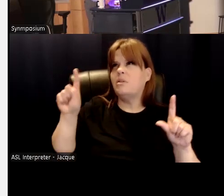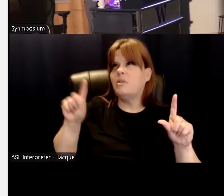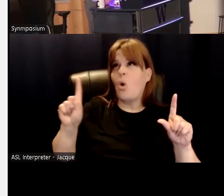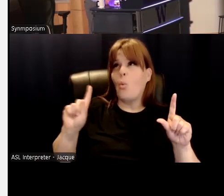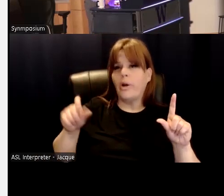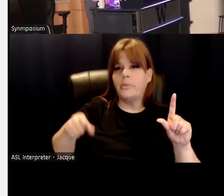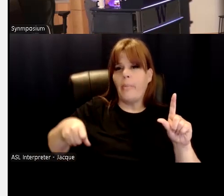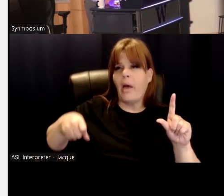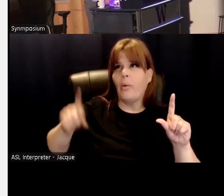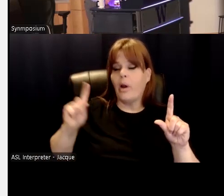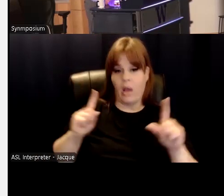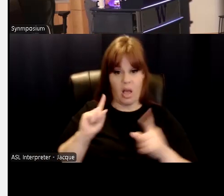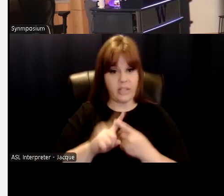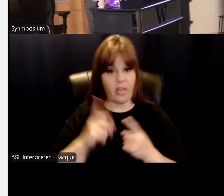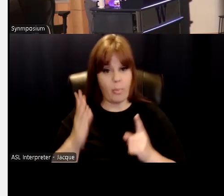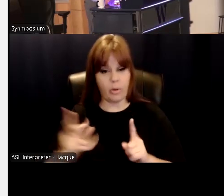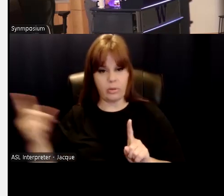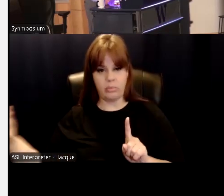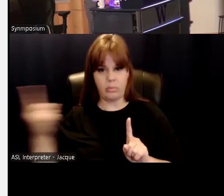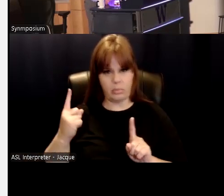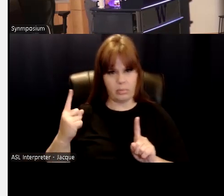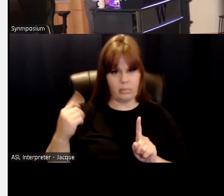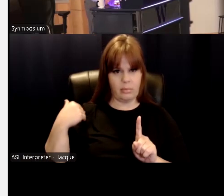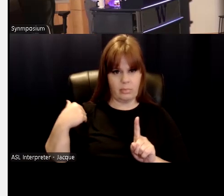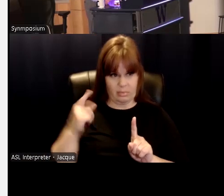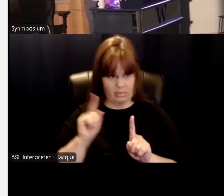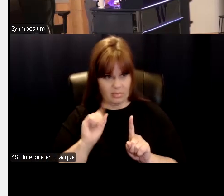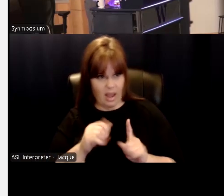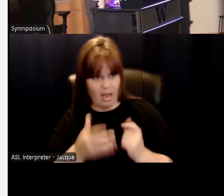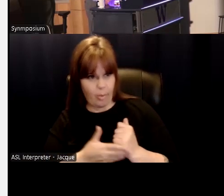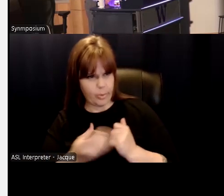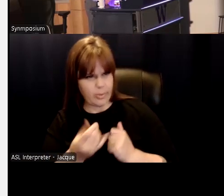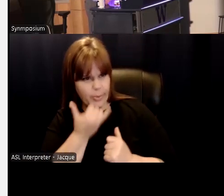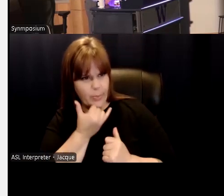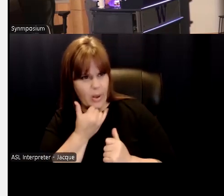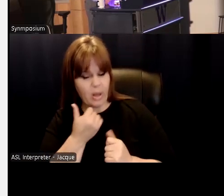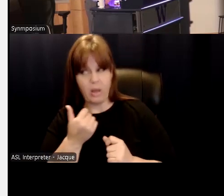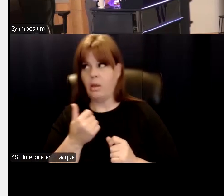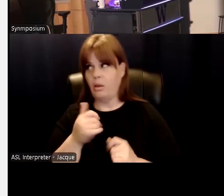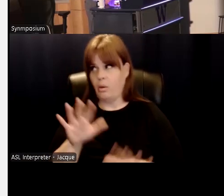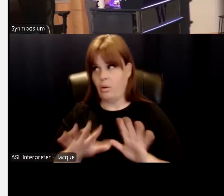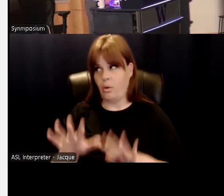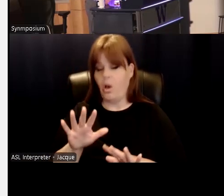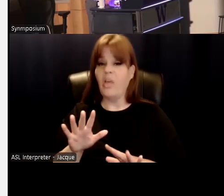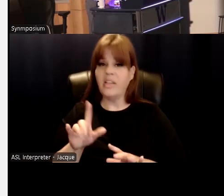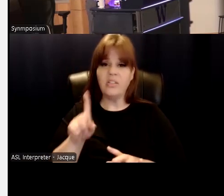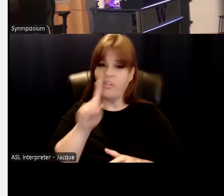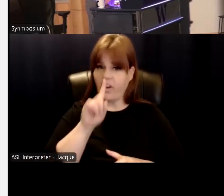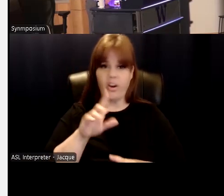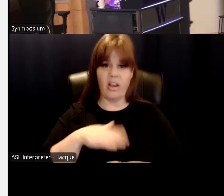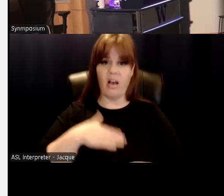until somebody came up to her and said, "Ma'am, can I help you? Is something wrong?" So these are really upsetting events for patients.